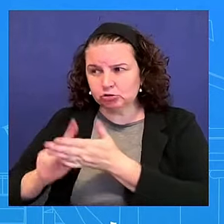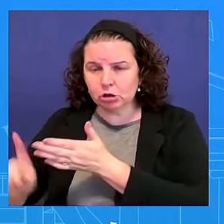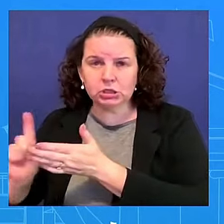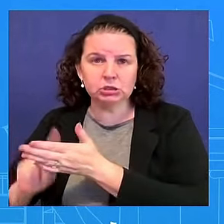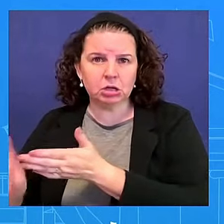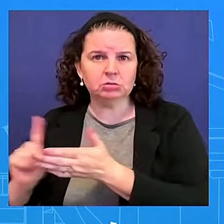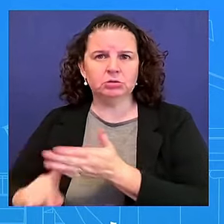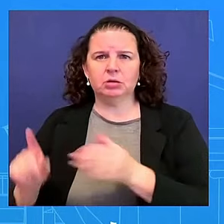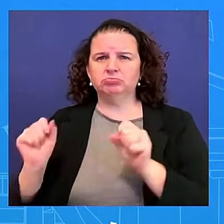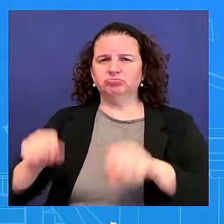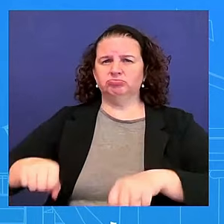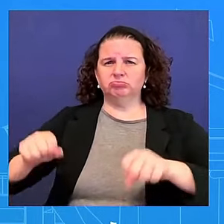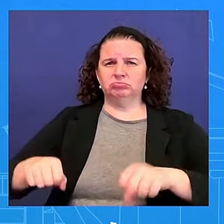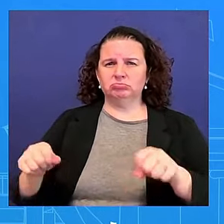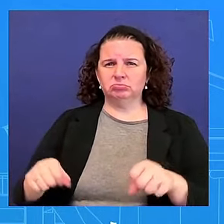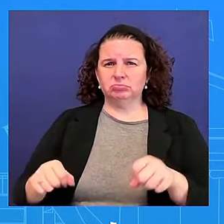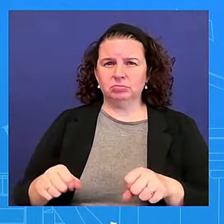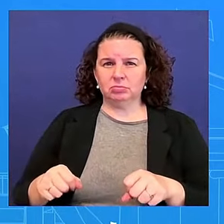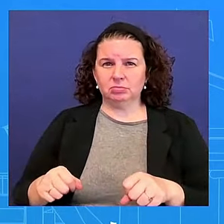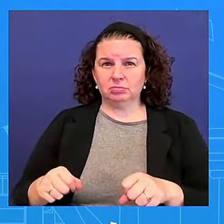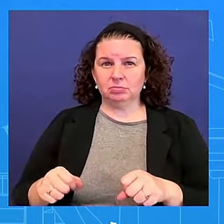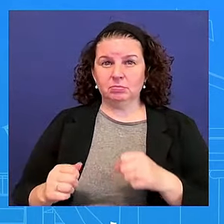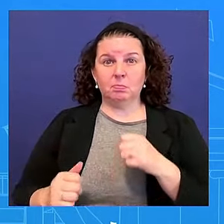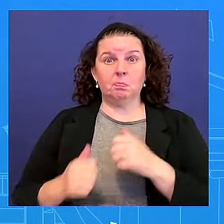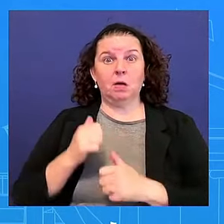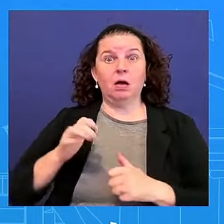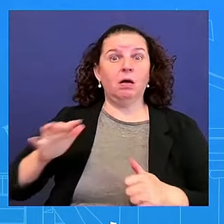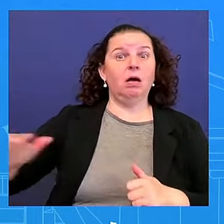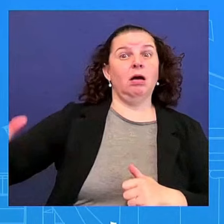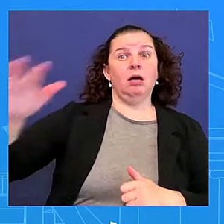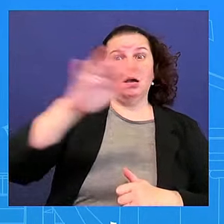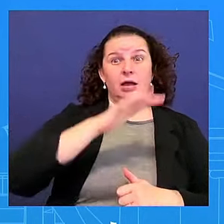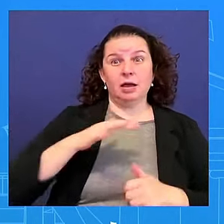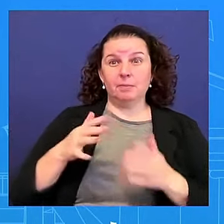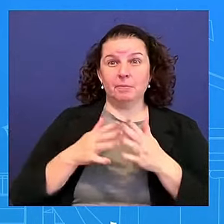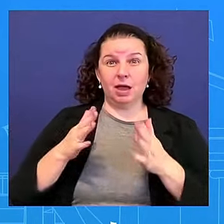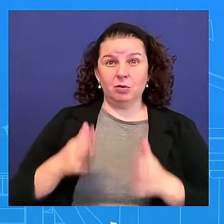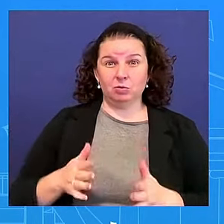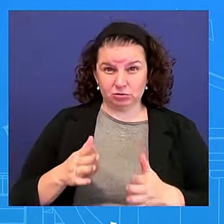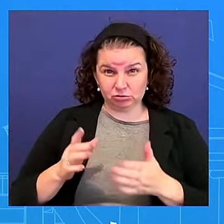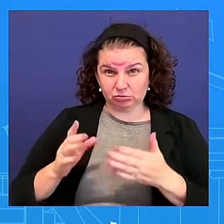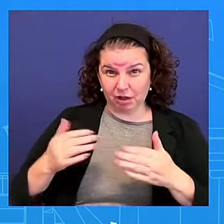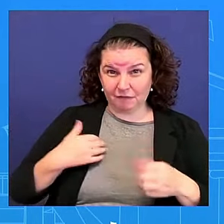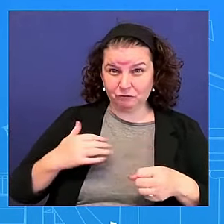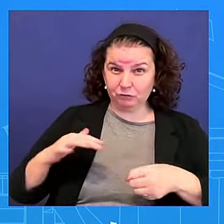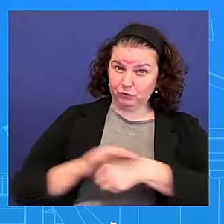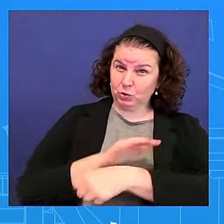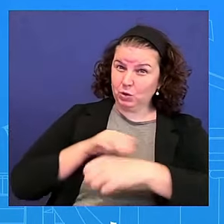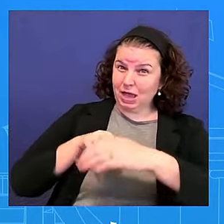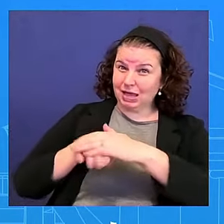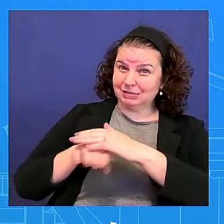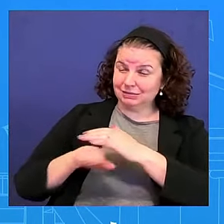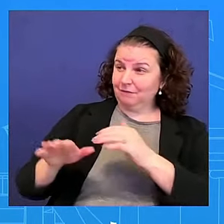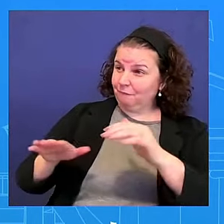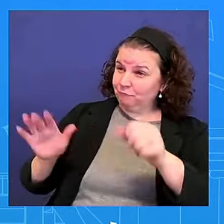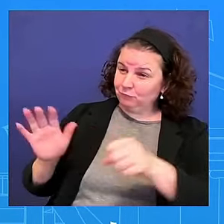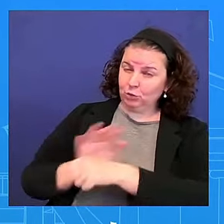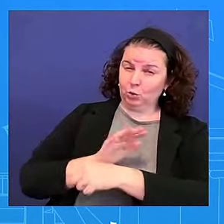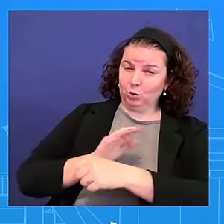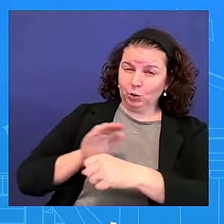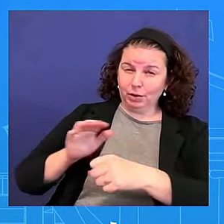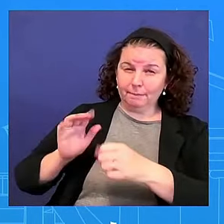argue, don't have, which is a full medical unit that is with him at all times. And he gets a